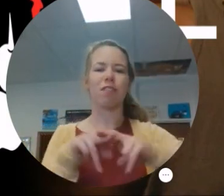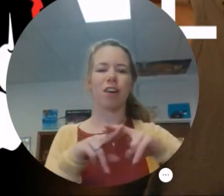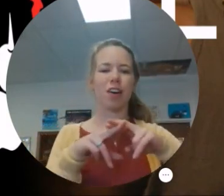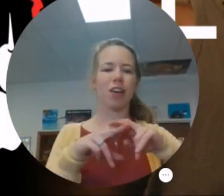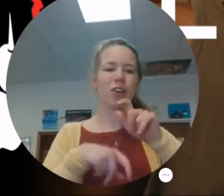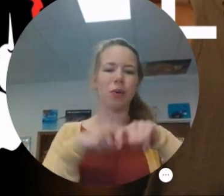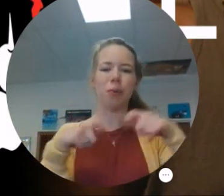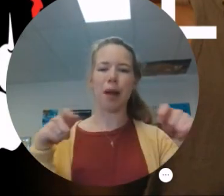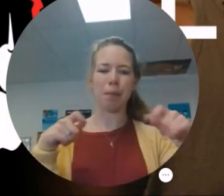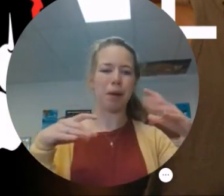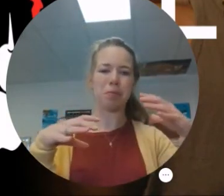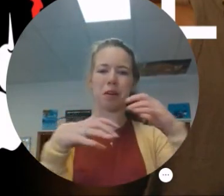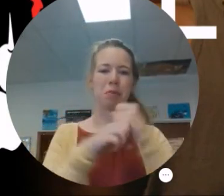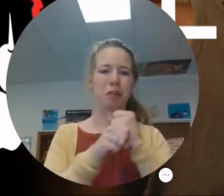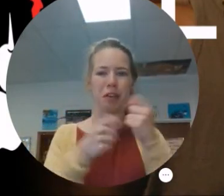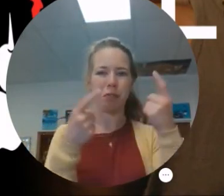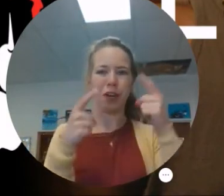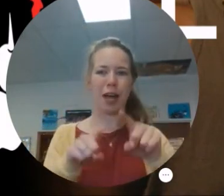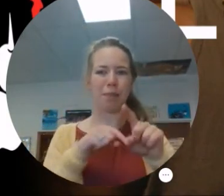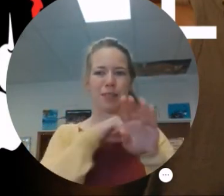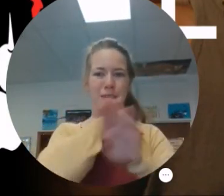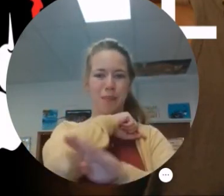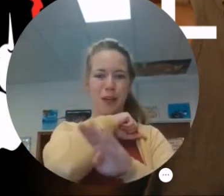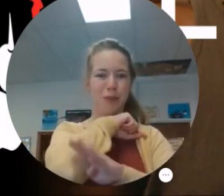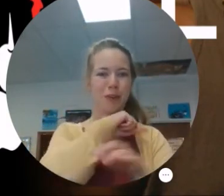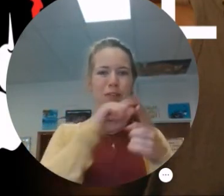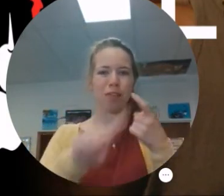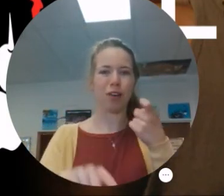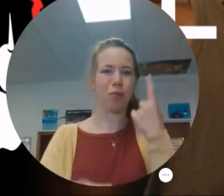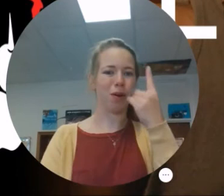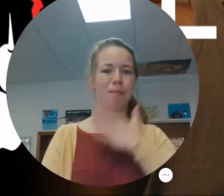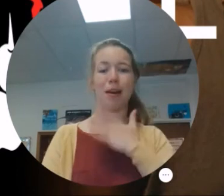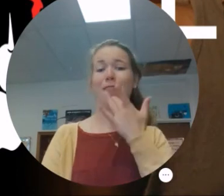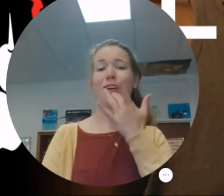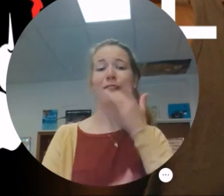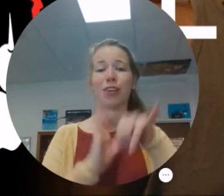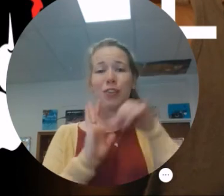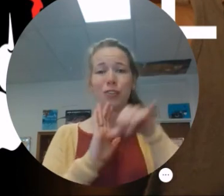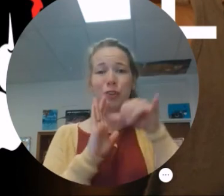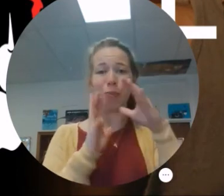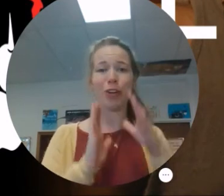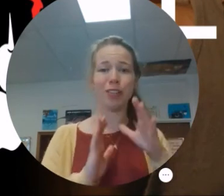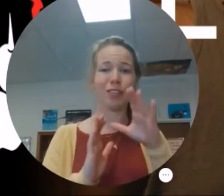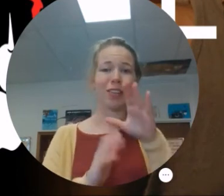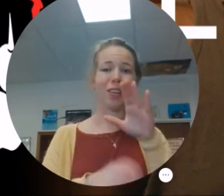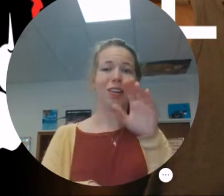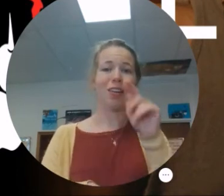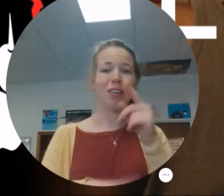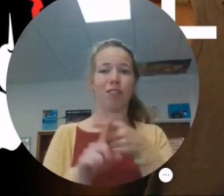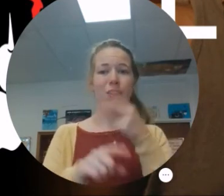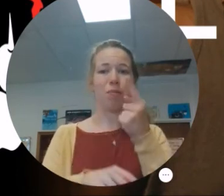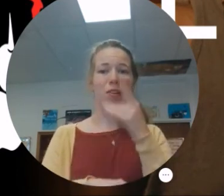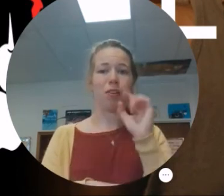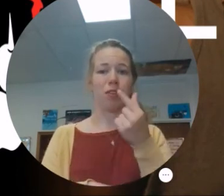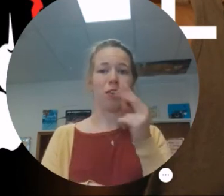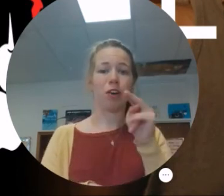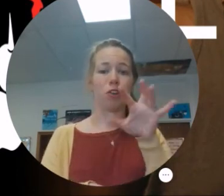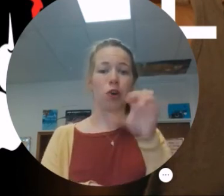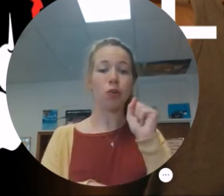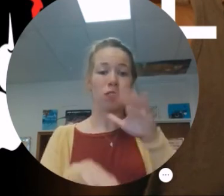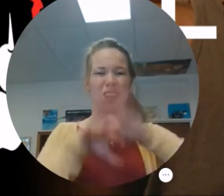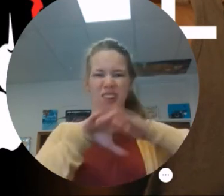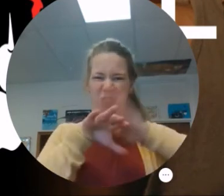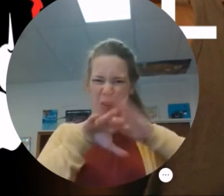This is a fun wrap-up summary of what happens in Beowulf from one of my favorite YouTubers, from